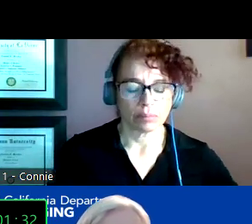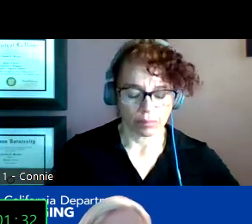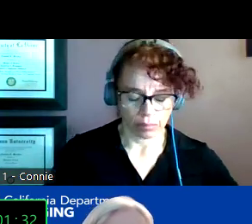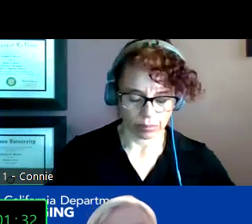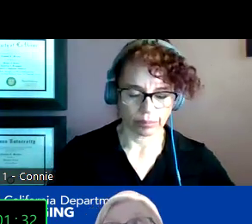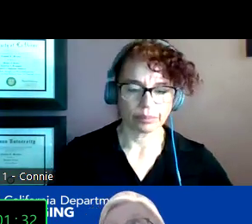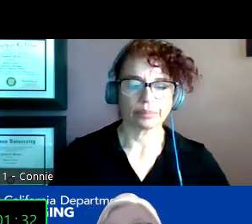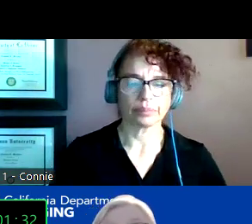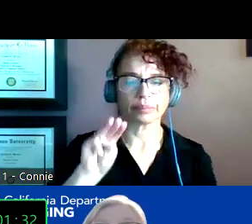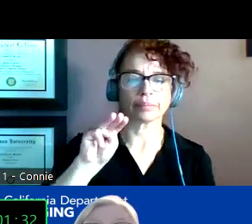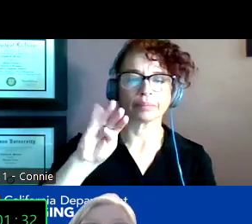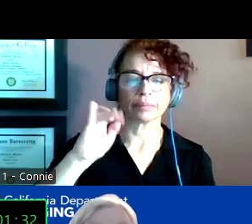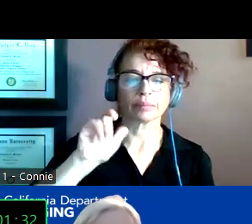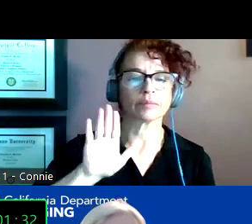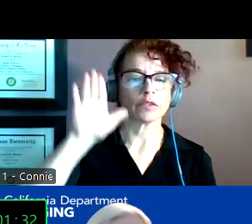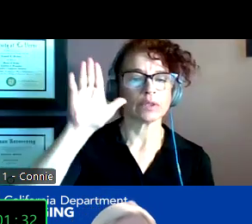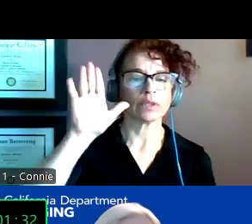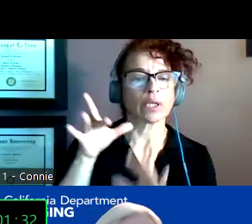Carol, looks like Michelle has a comment as well.